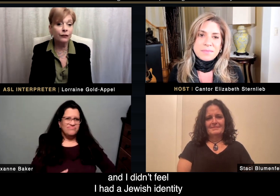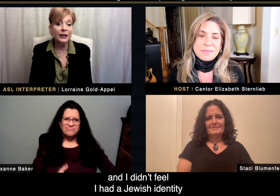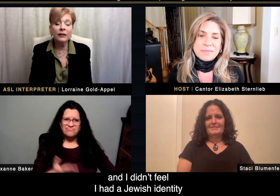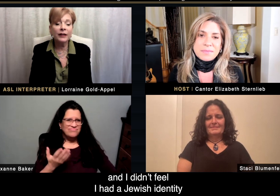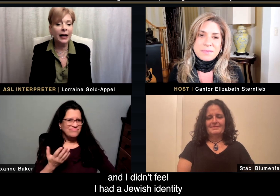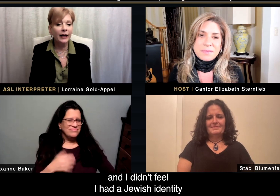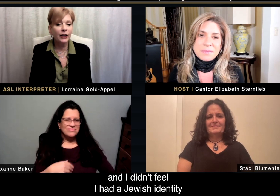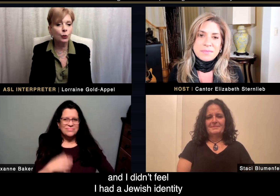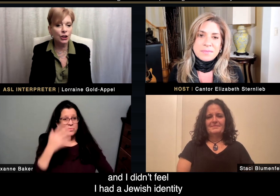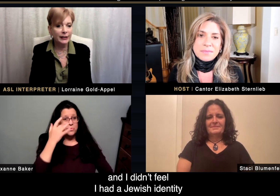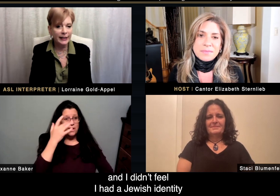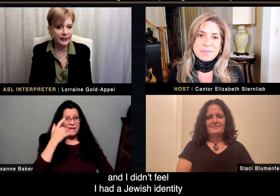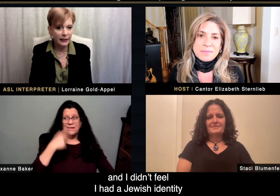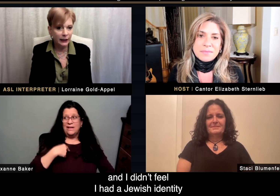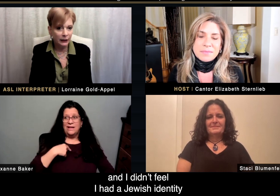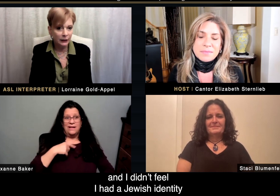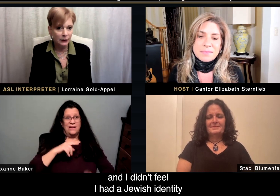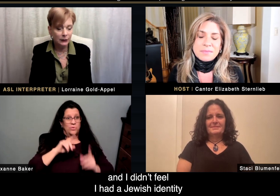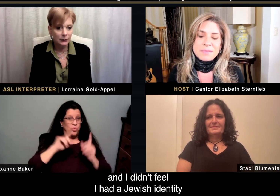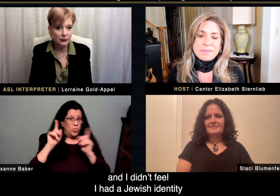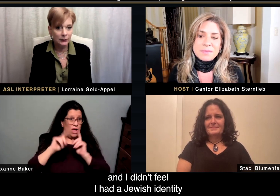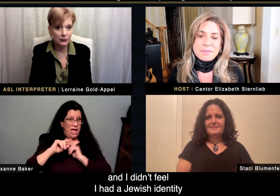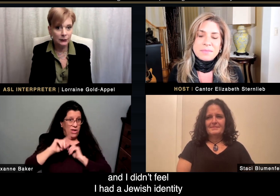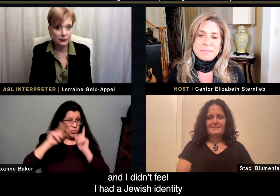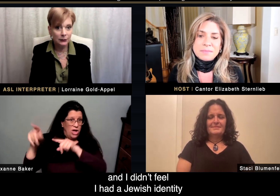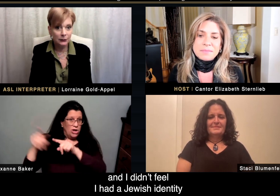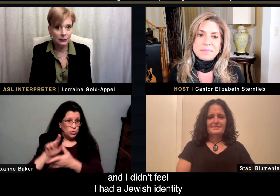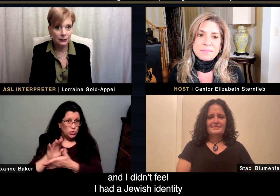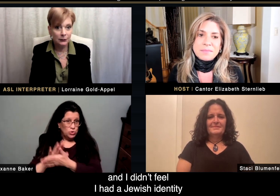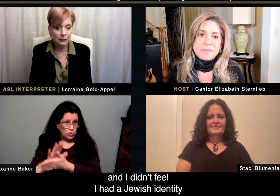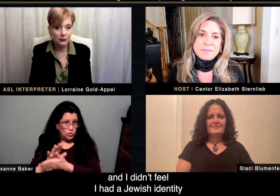I didn't feel that I had a Jewish identity.